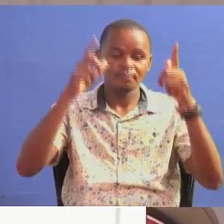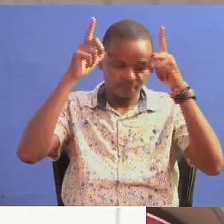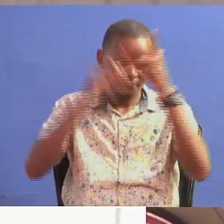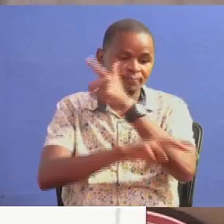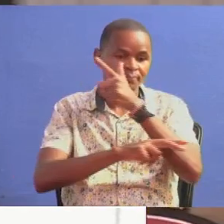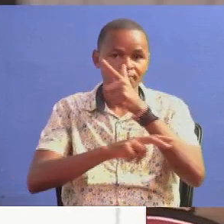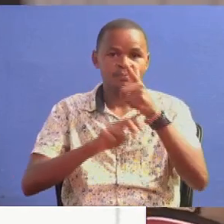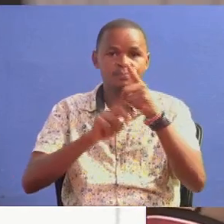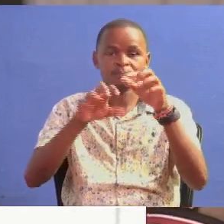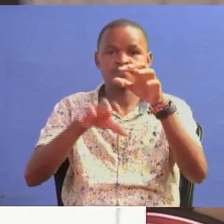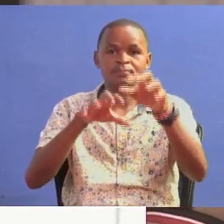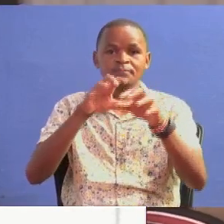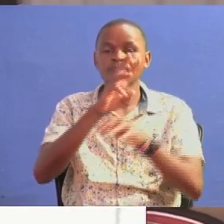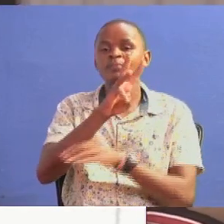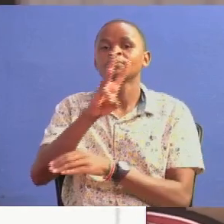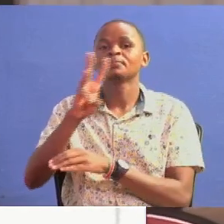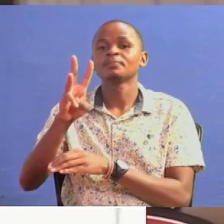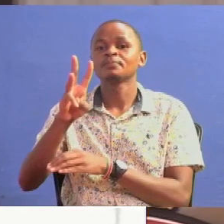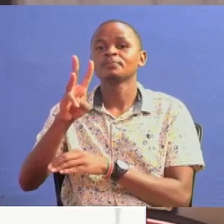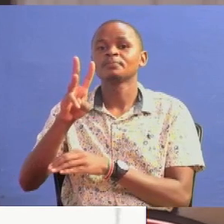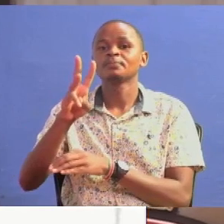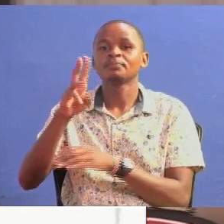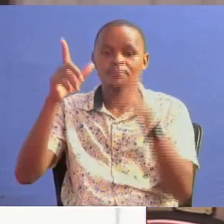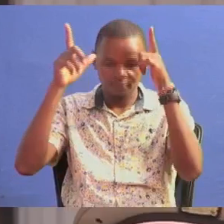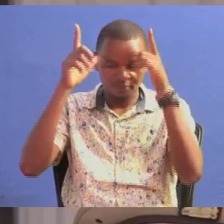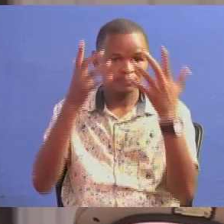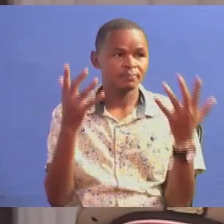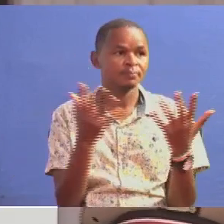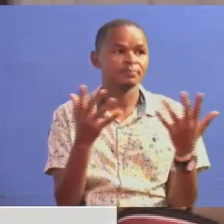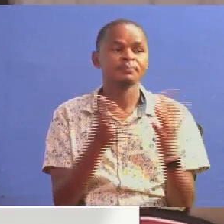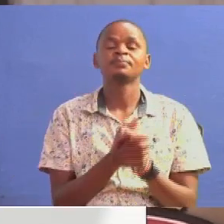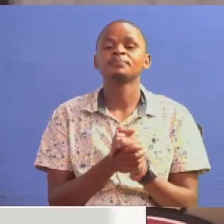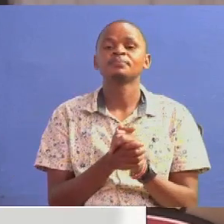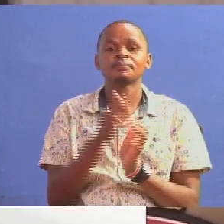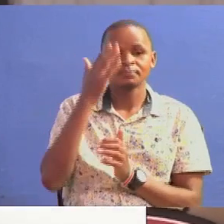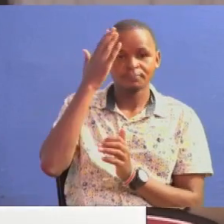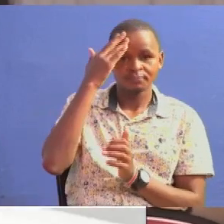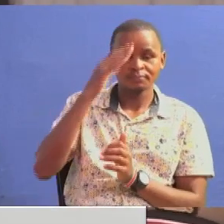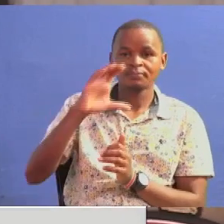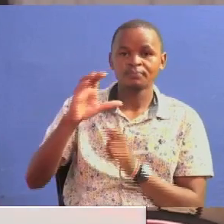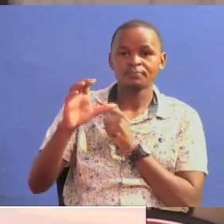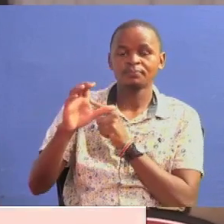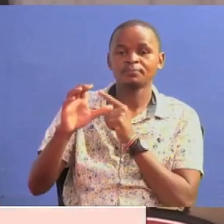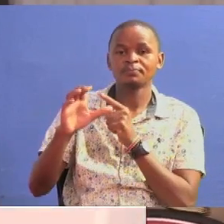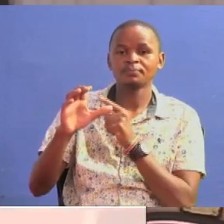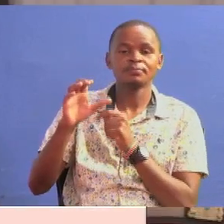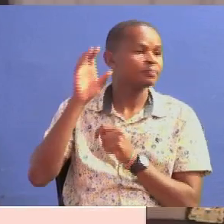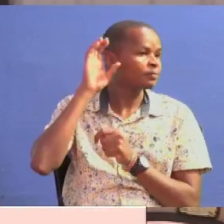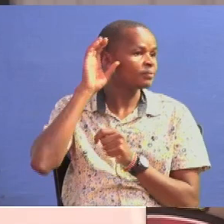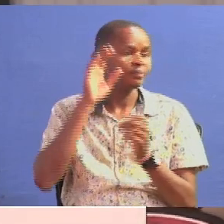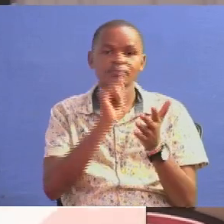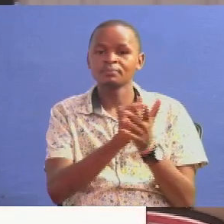West na Kirinyaga West. Sijui ugonjwa inatoka wapi. Unajua county kama hii atakani kusikia vitu kama